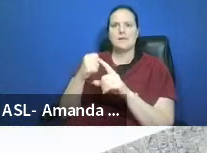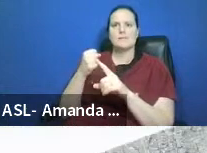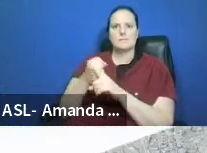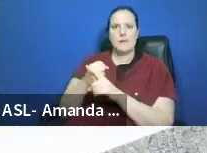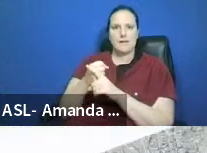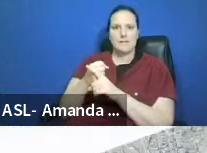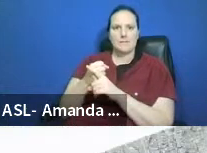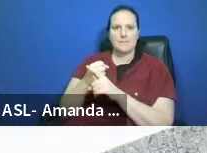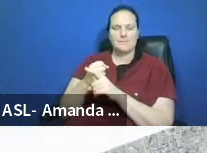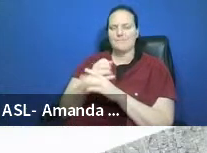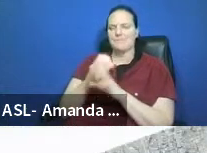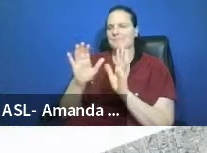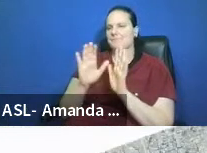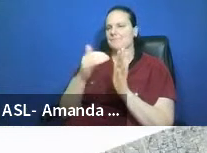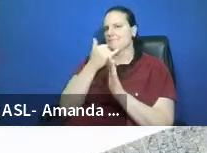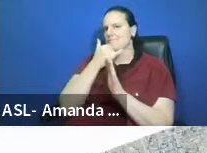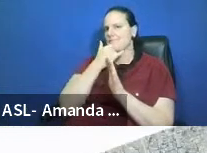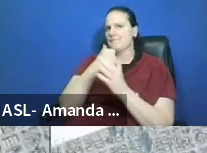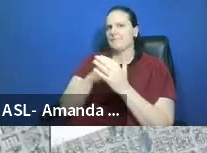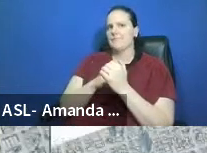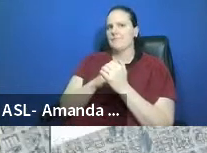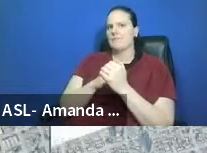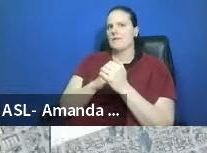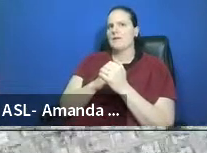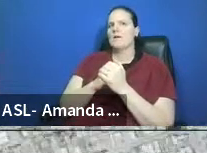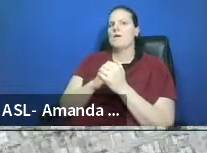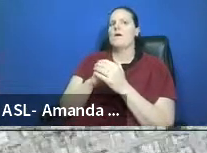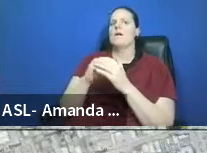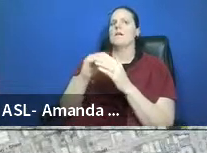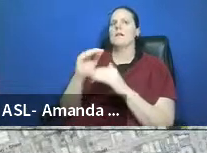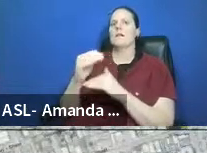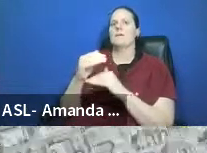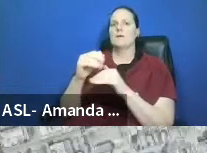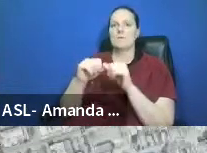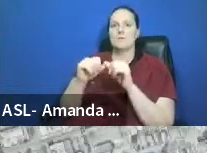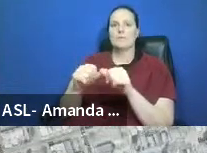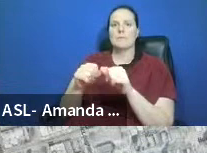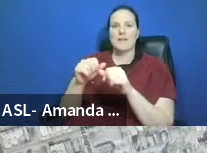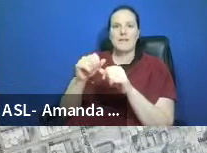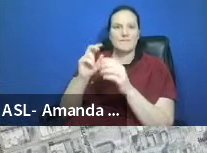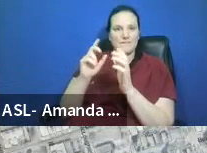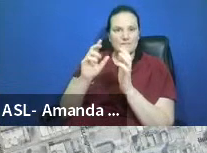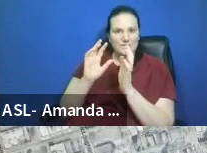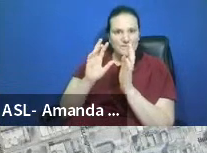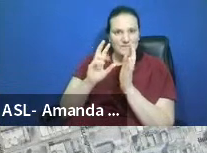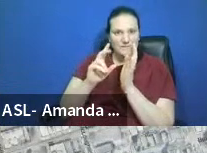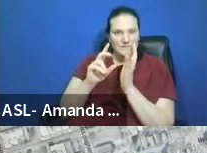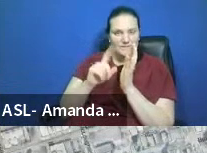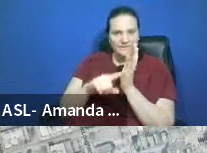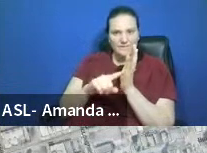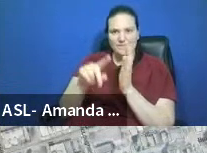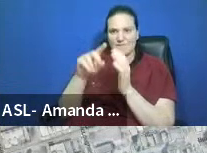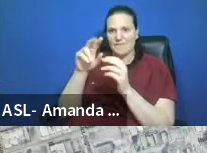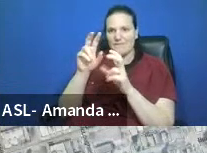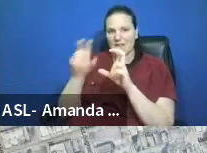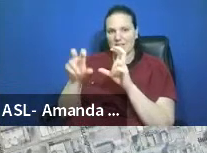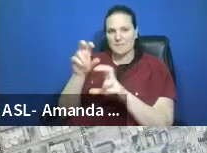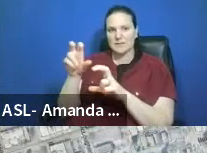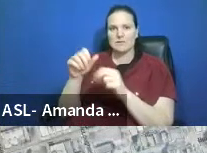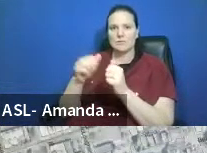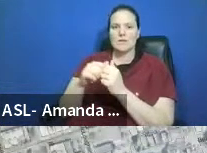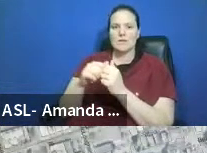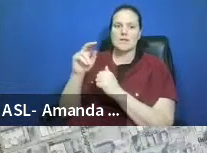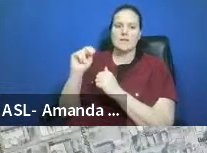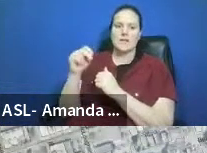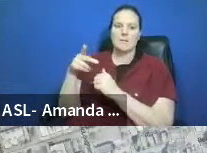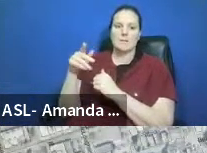or excuse me, not permanent impacts, the limit of permanent investments in the program area and what's being studied for those permanent investments in NEPA.